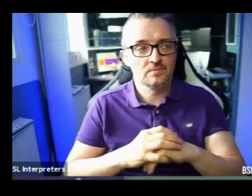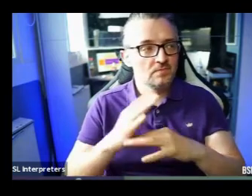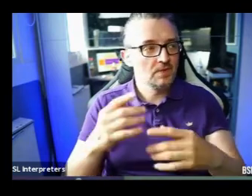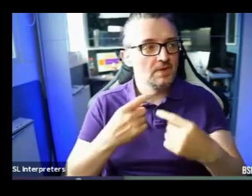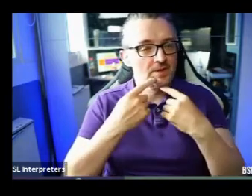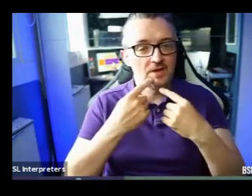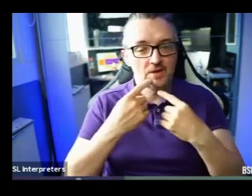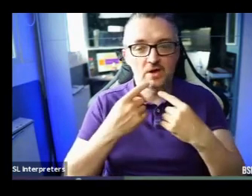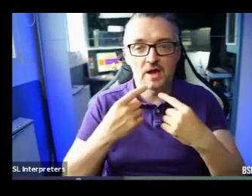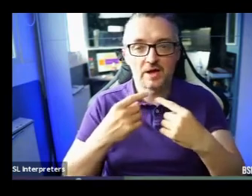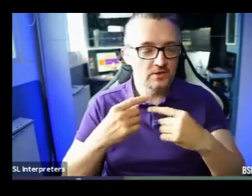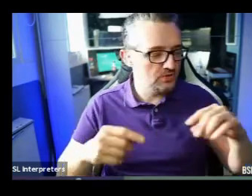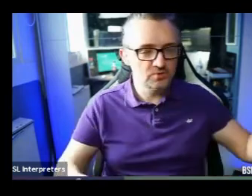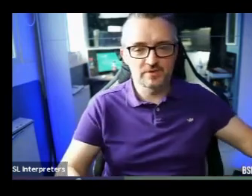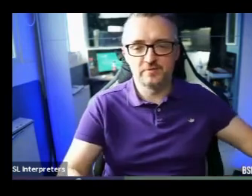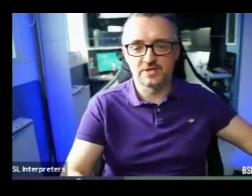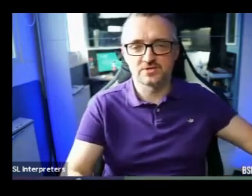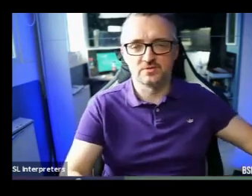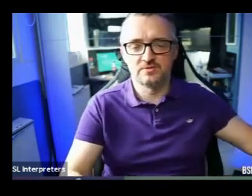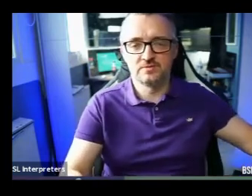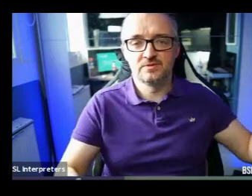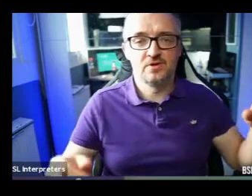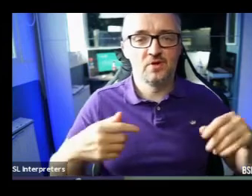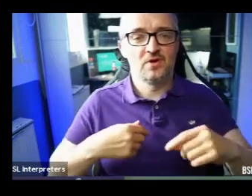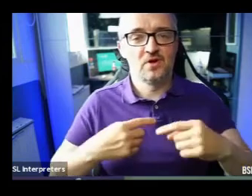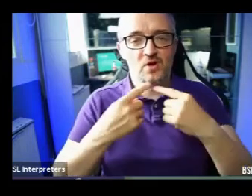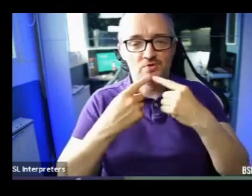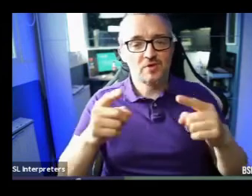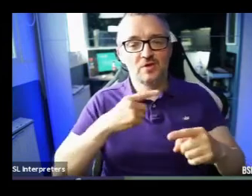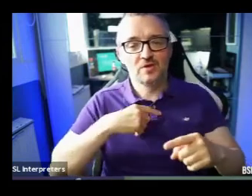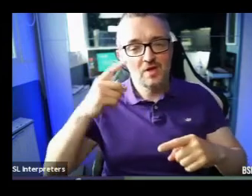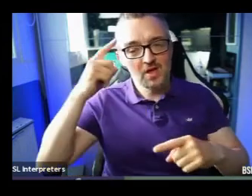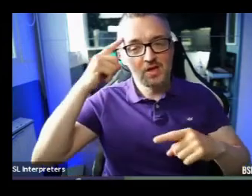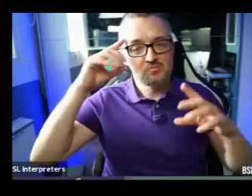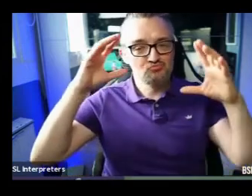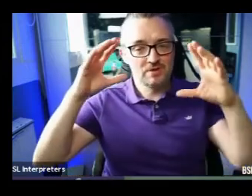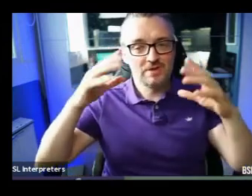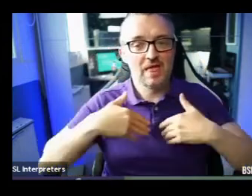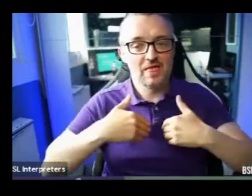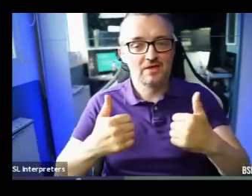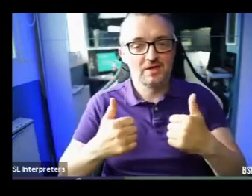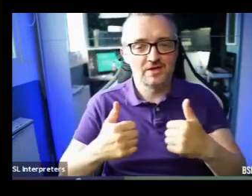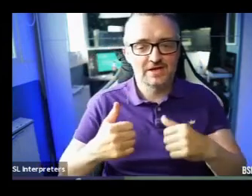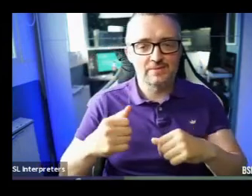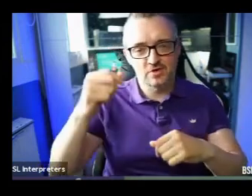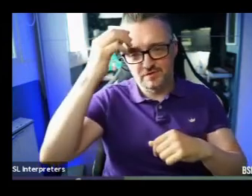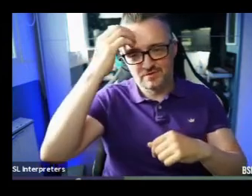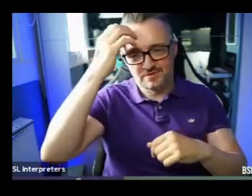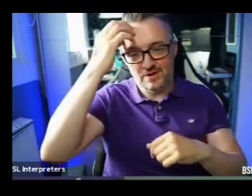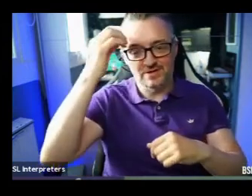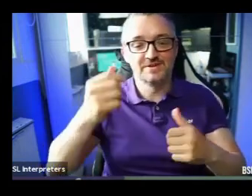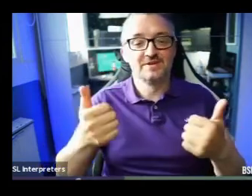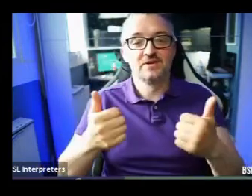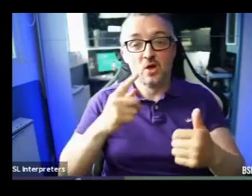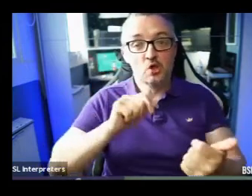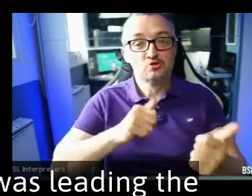about prevention in brain health. So Brain Health Scotland, we started working on